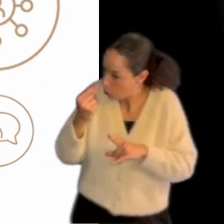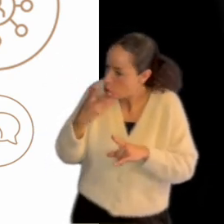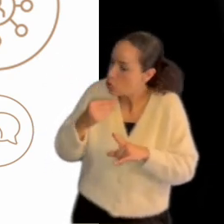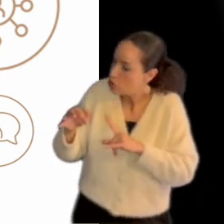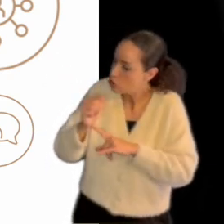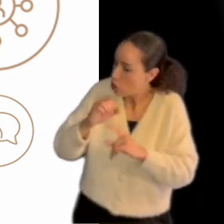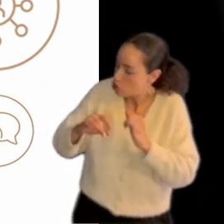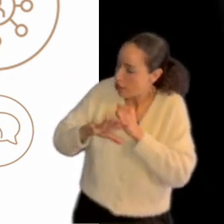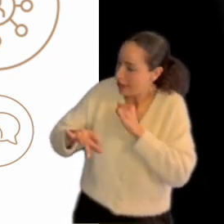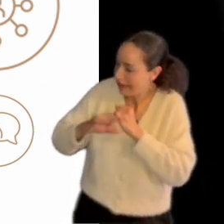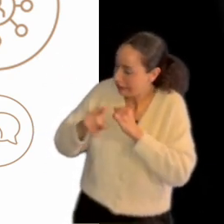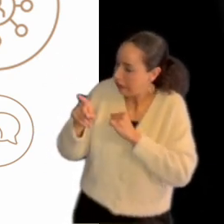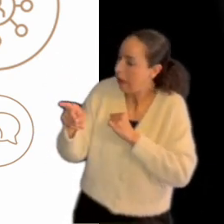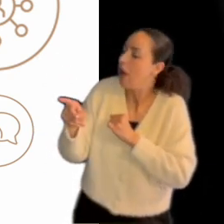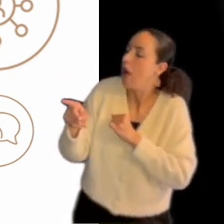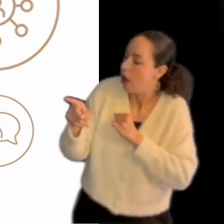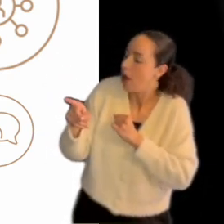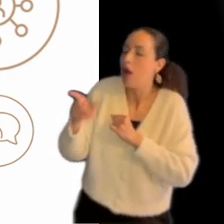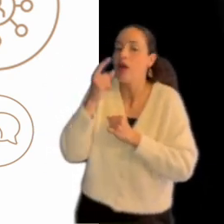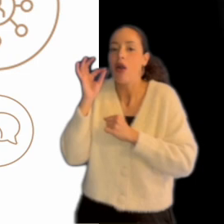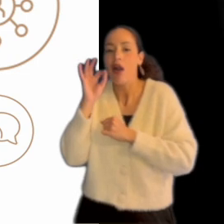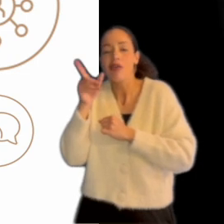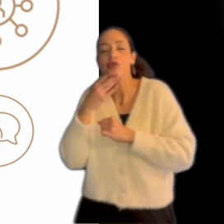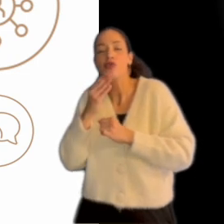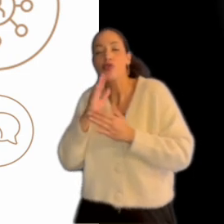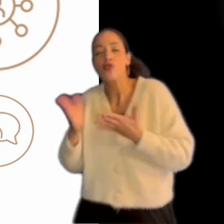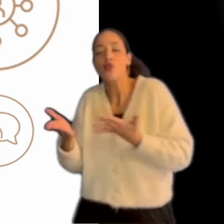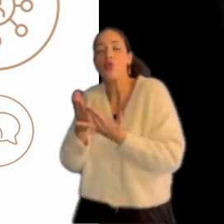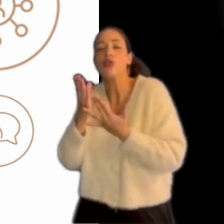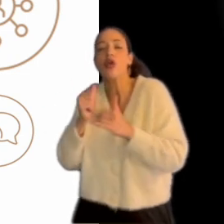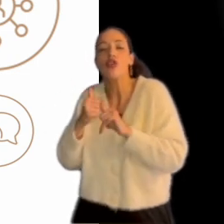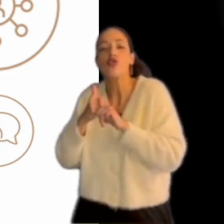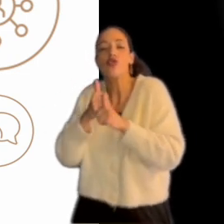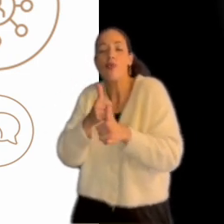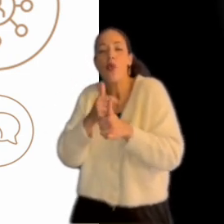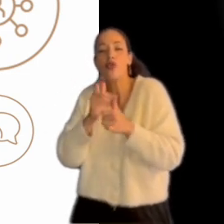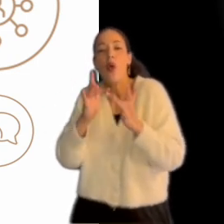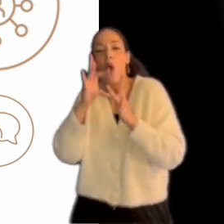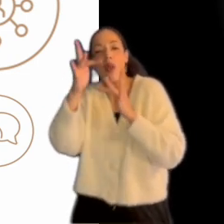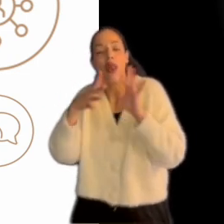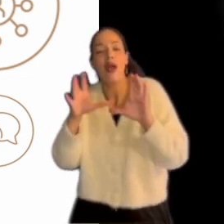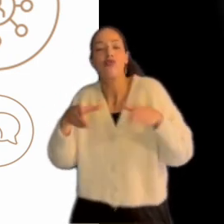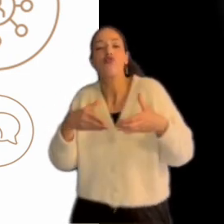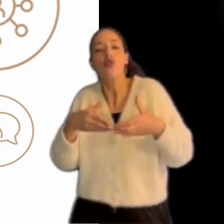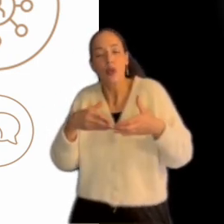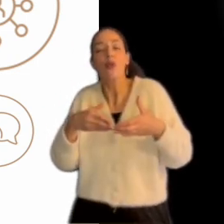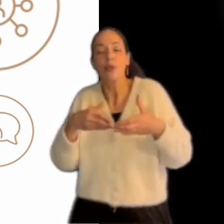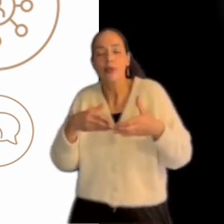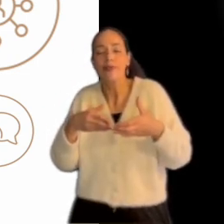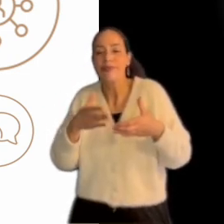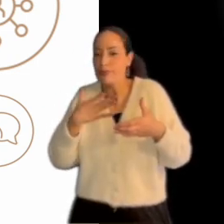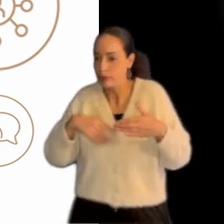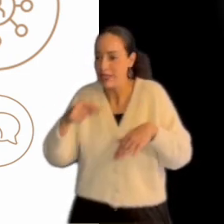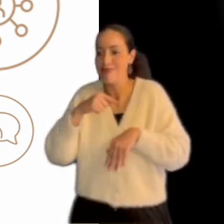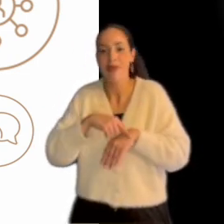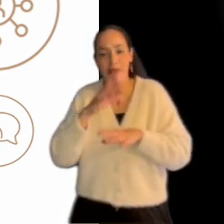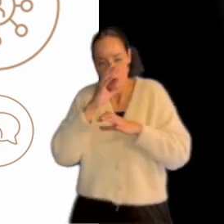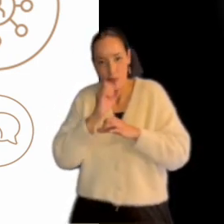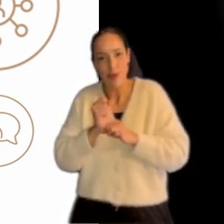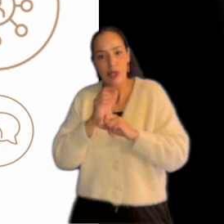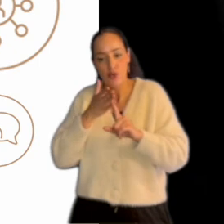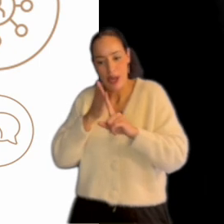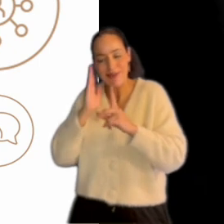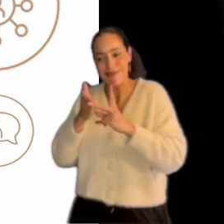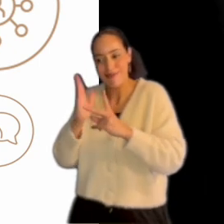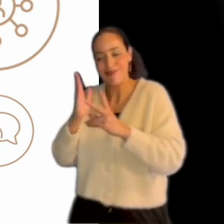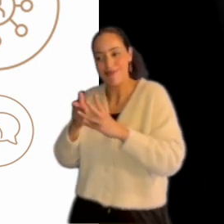our commitment to both identify and understand what was and would support her to cope. The limitations were unprecedented and unlike